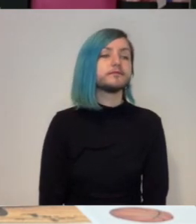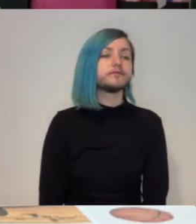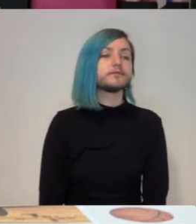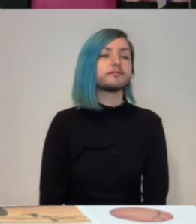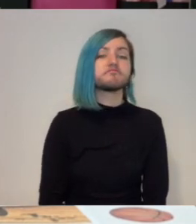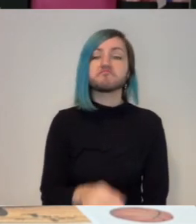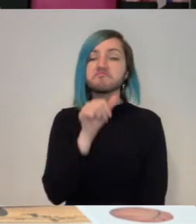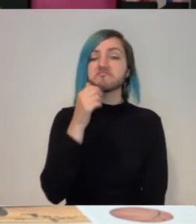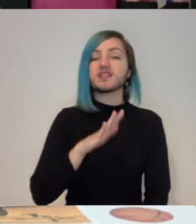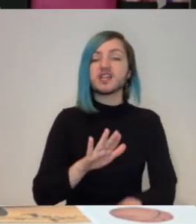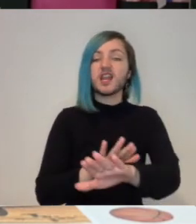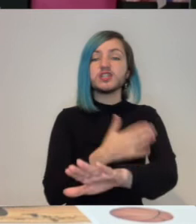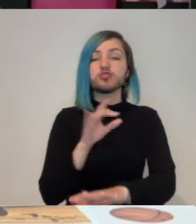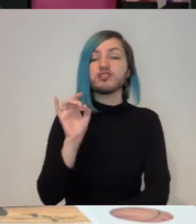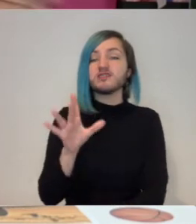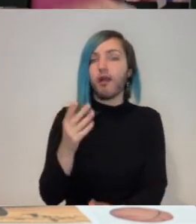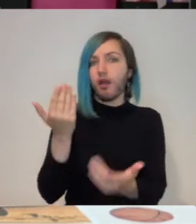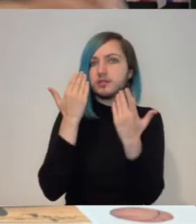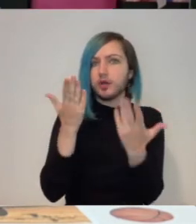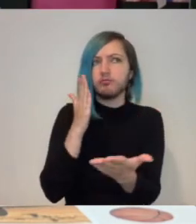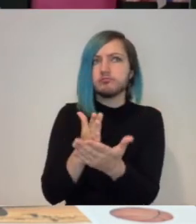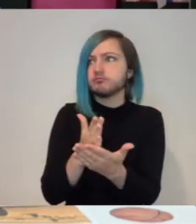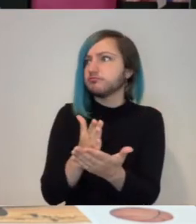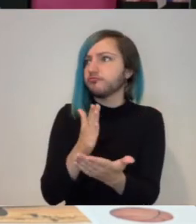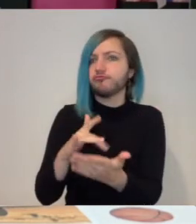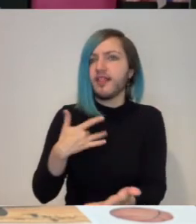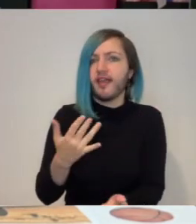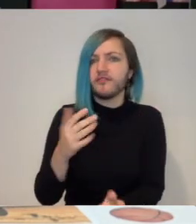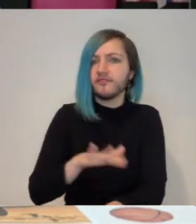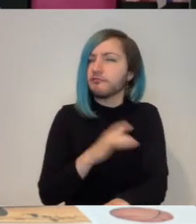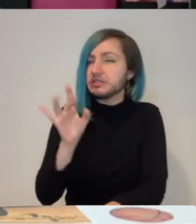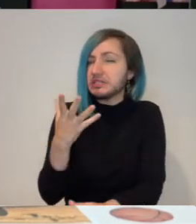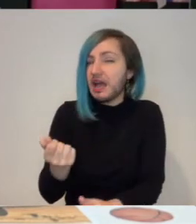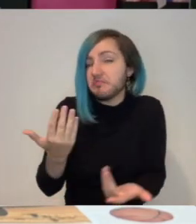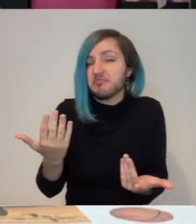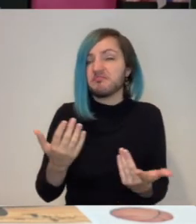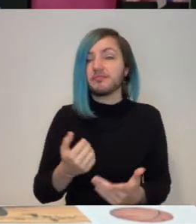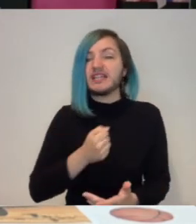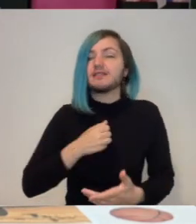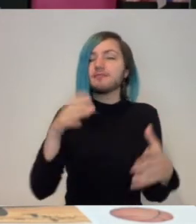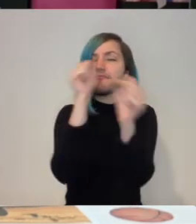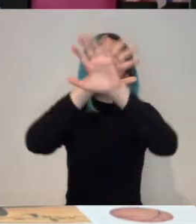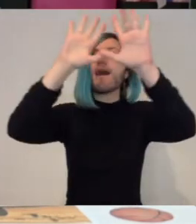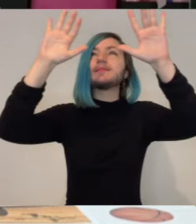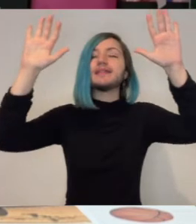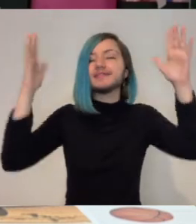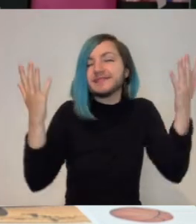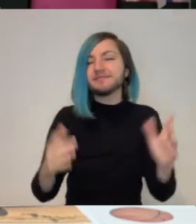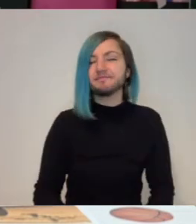A nice green star. I don't know if you really get green stars, but that's the space that I'm imagining.